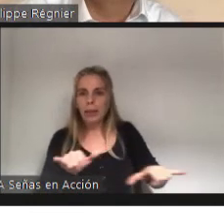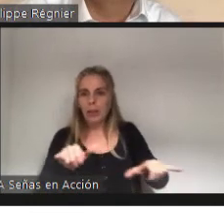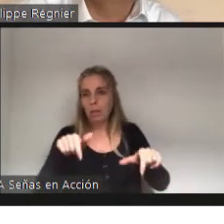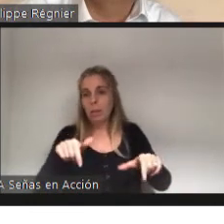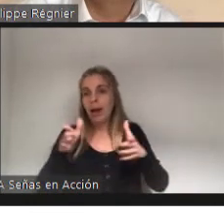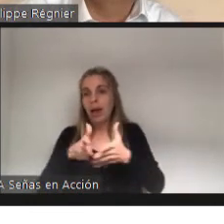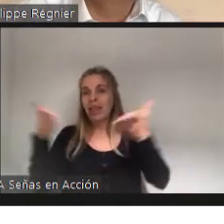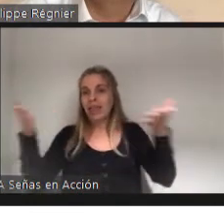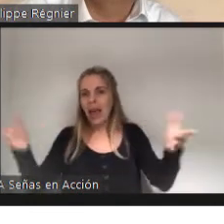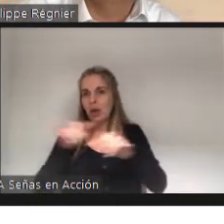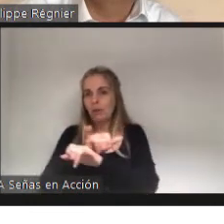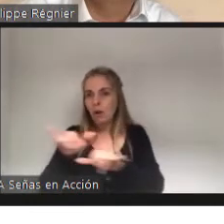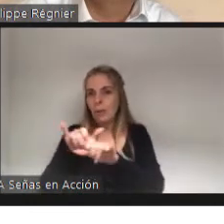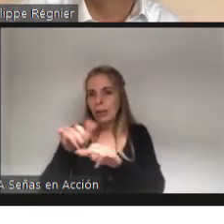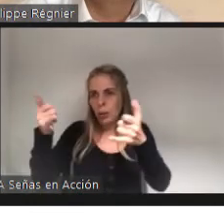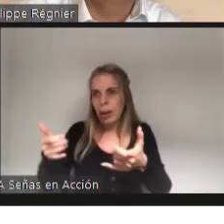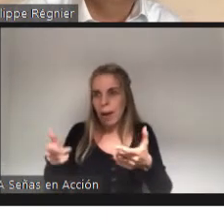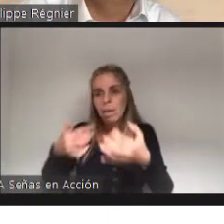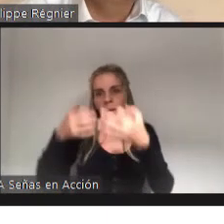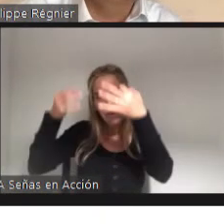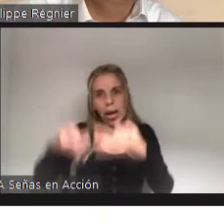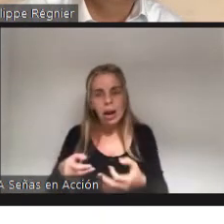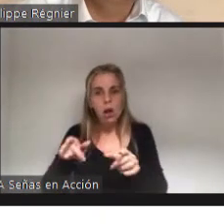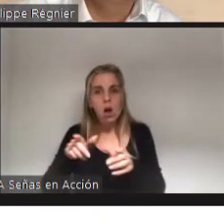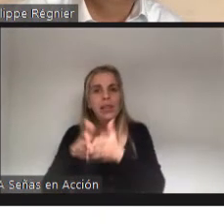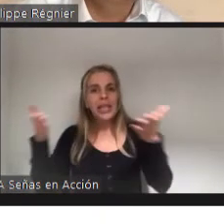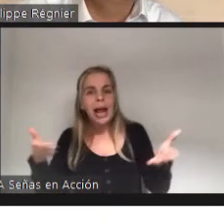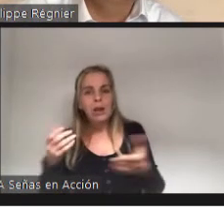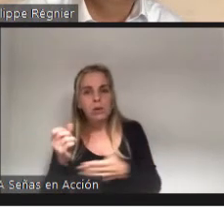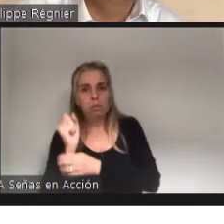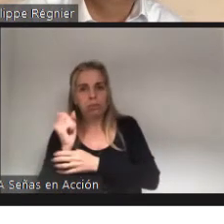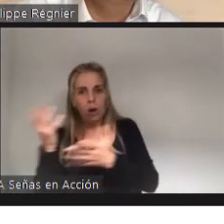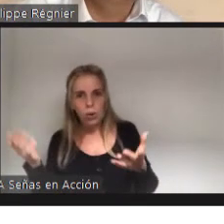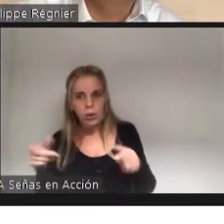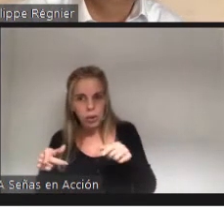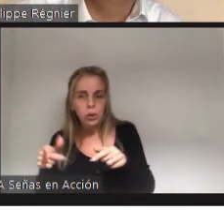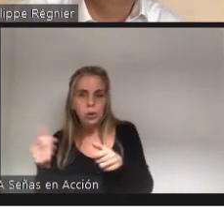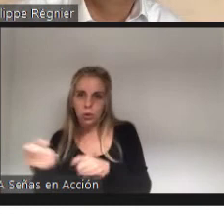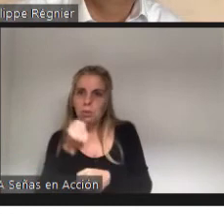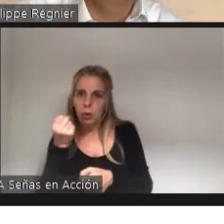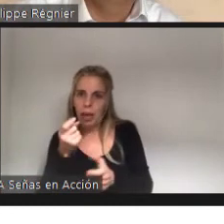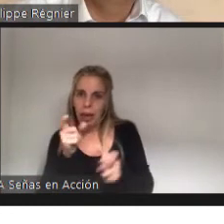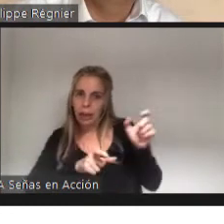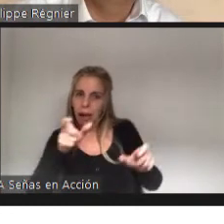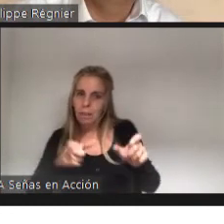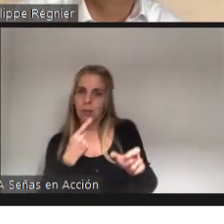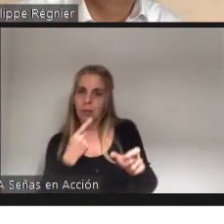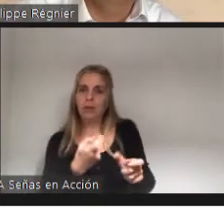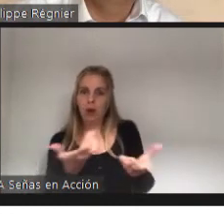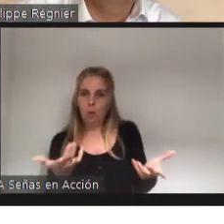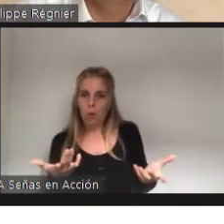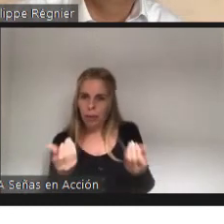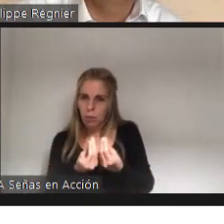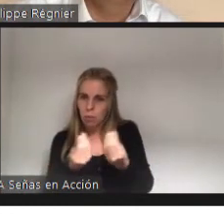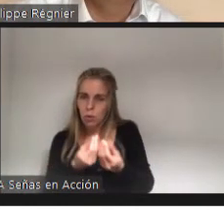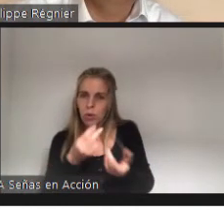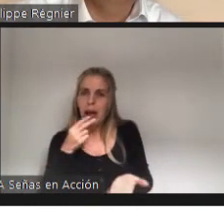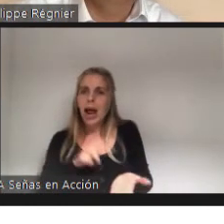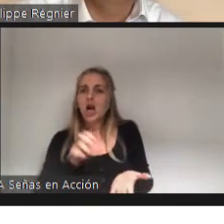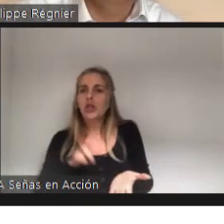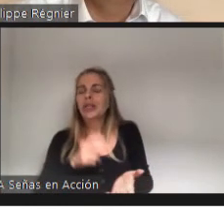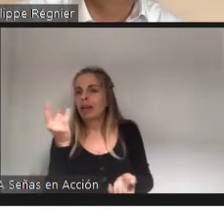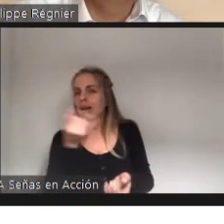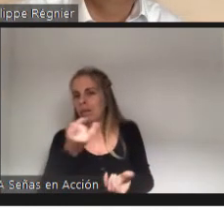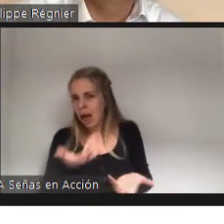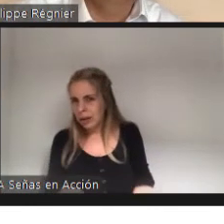for the newspapers that have a reputation for being serious journalists. At